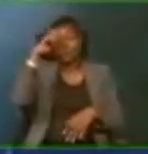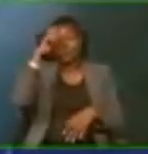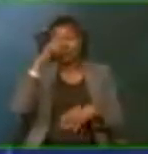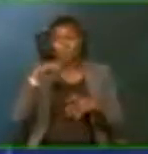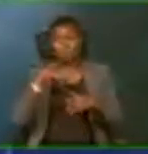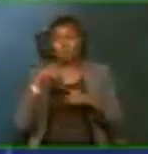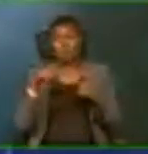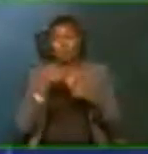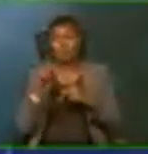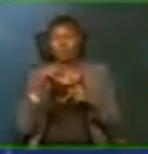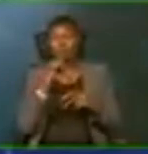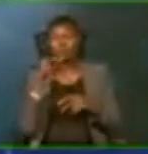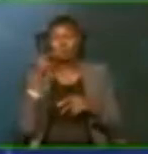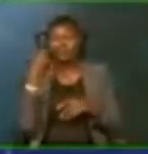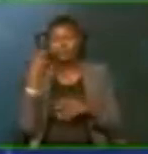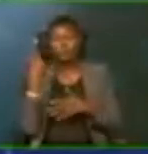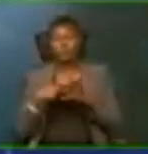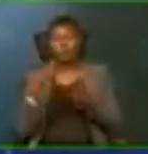see what you're doing?